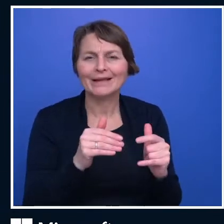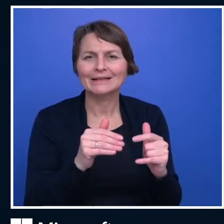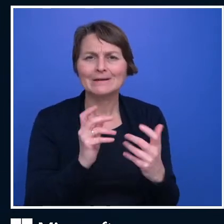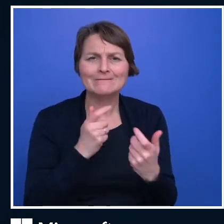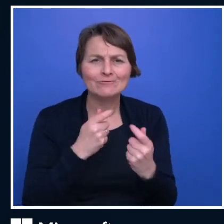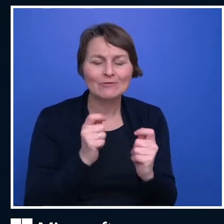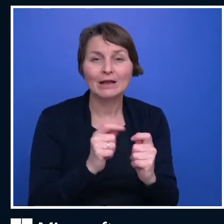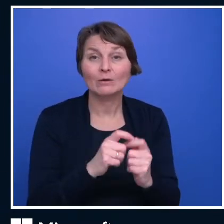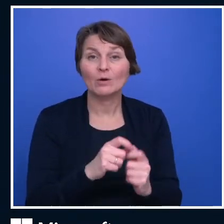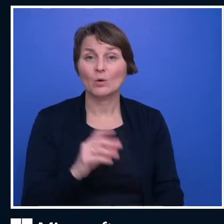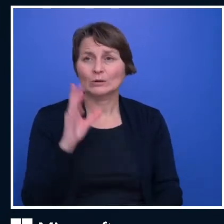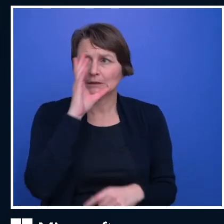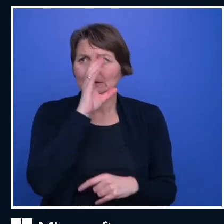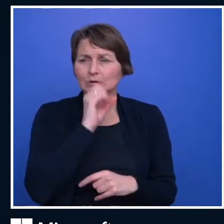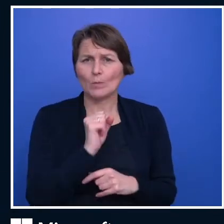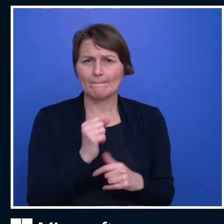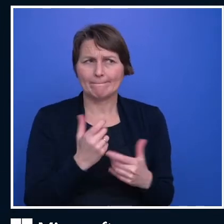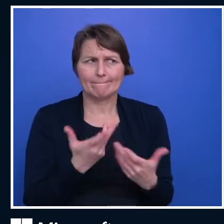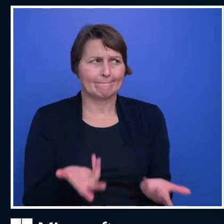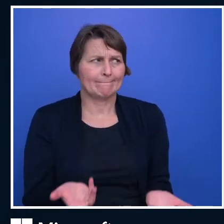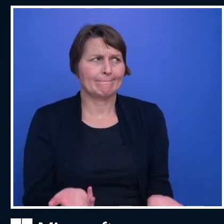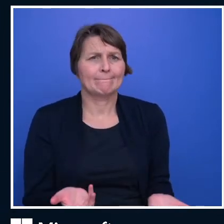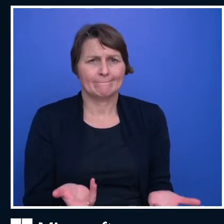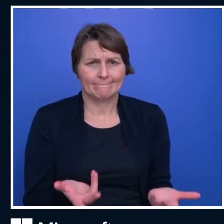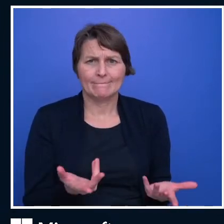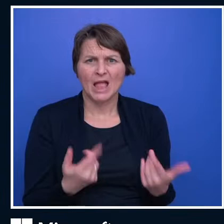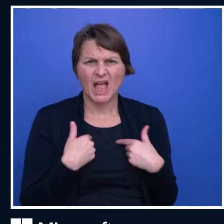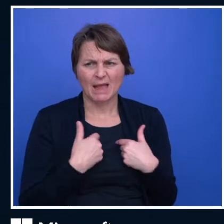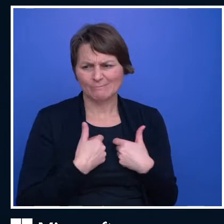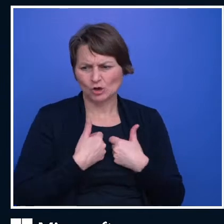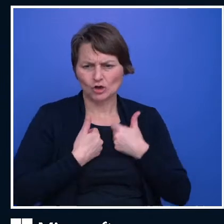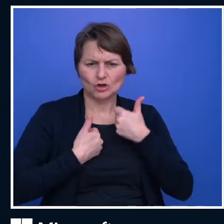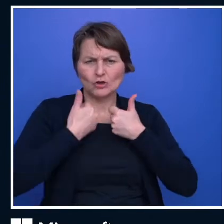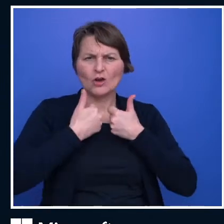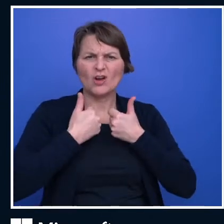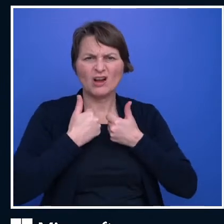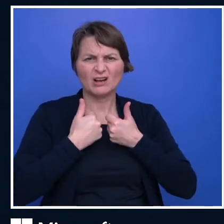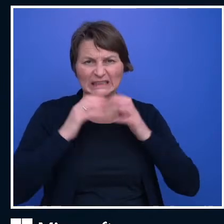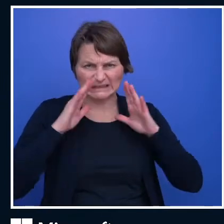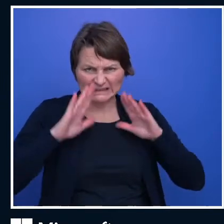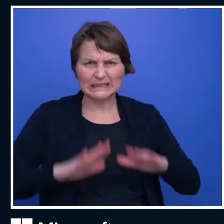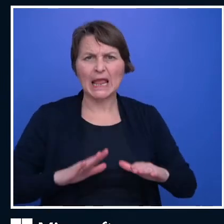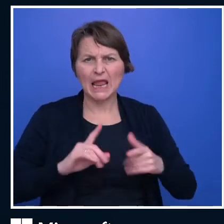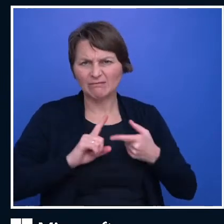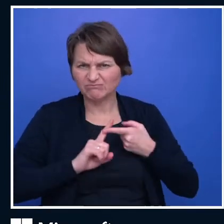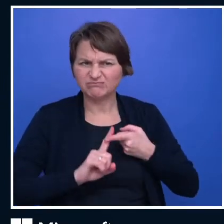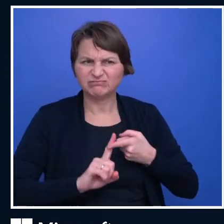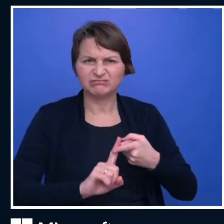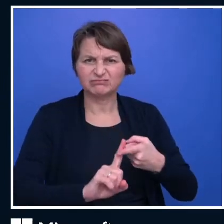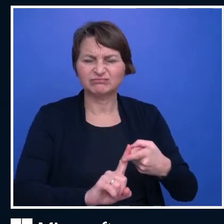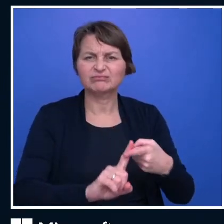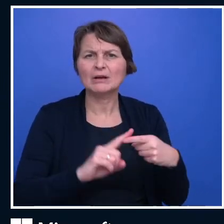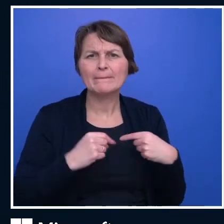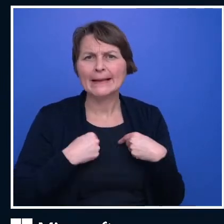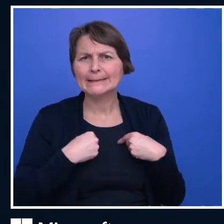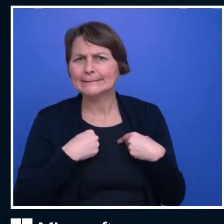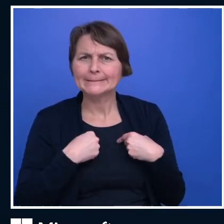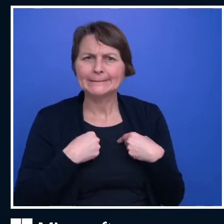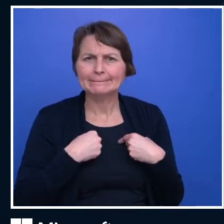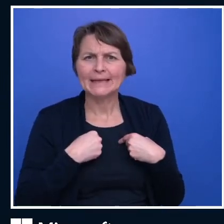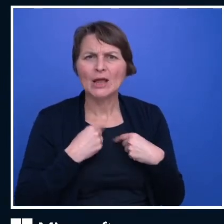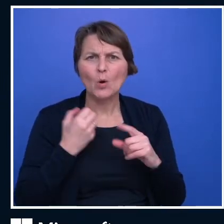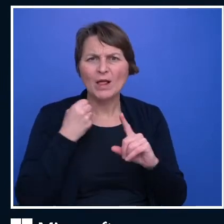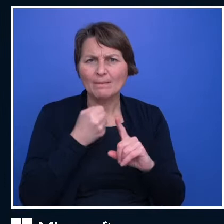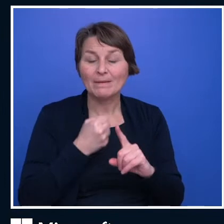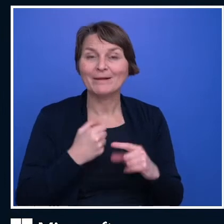that, the things that you're really good at are fixed, or maybe how good you are at certain things are fixed. So growth mindset is